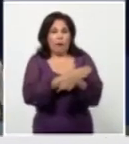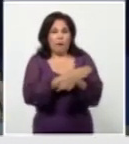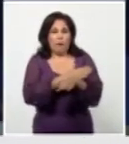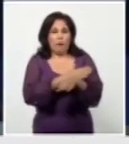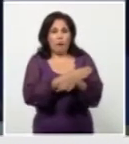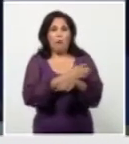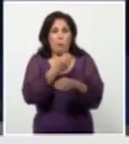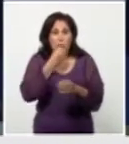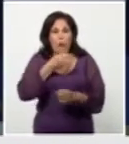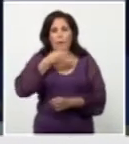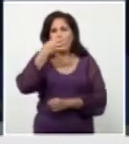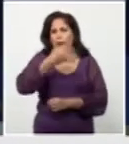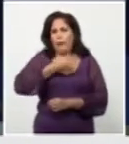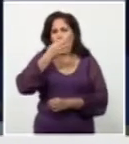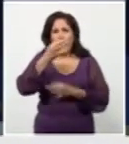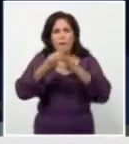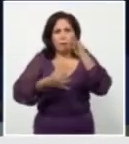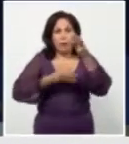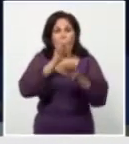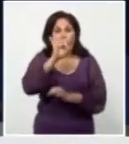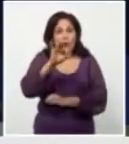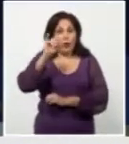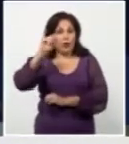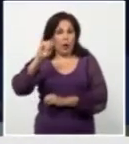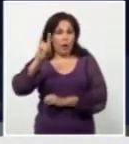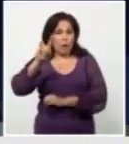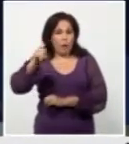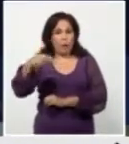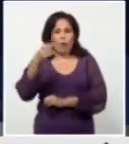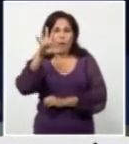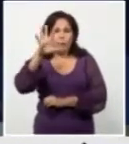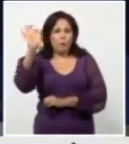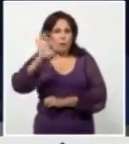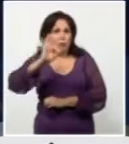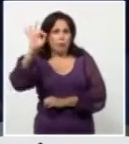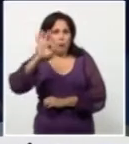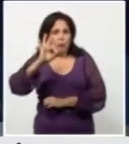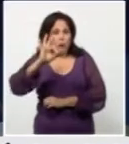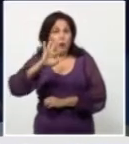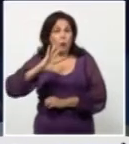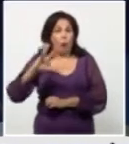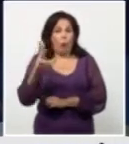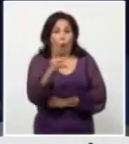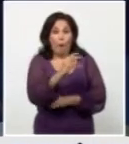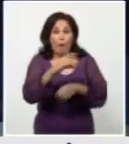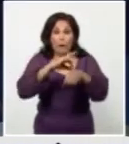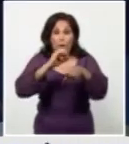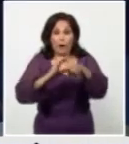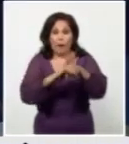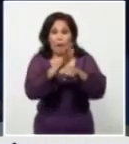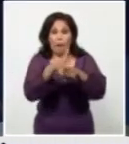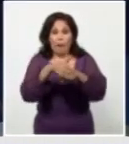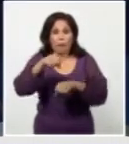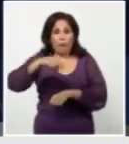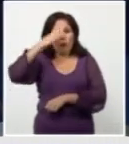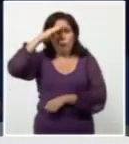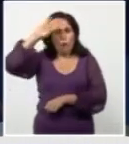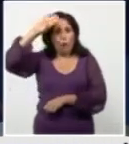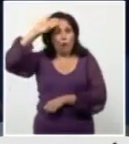that 89.5% of all cases diagnosed in Cuba